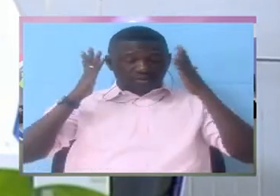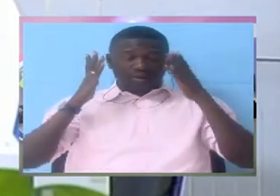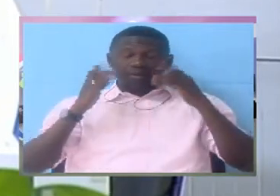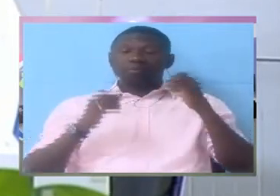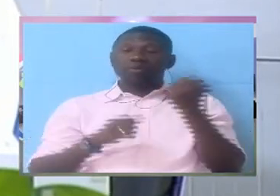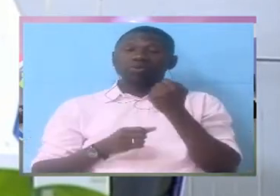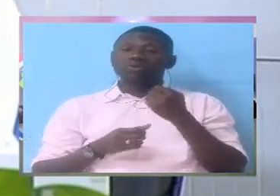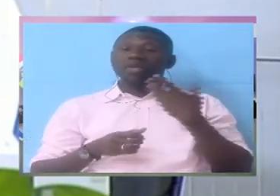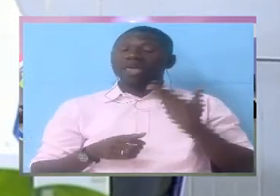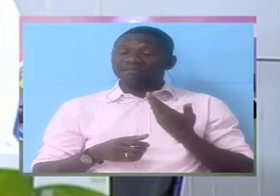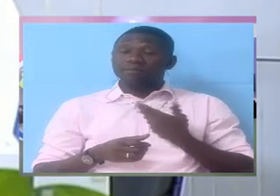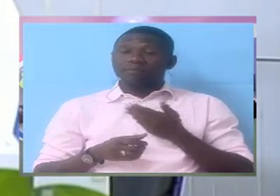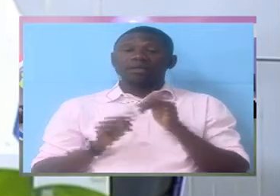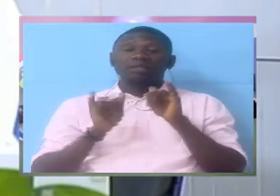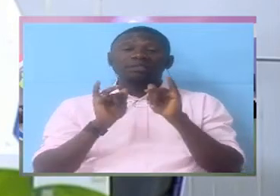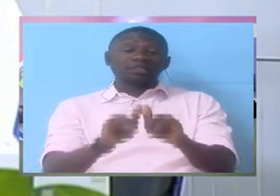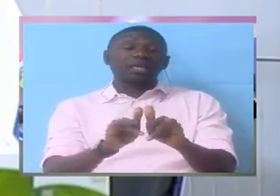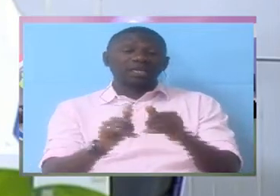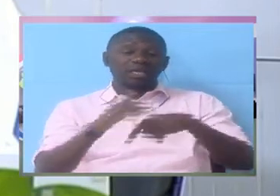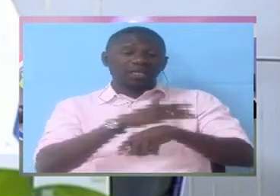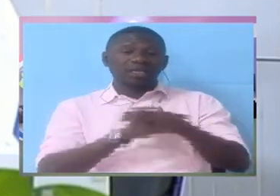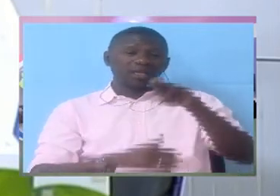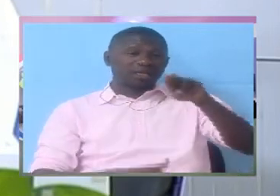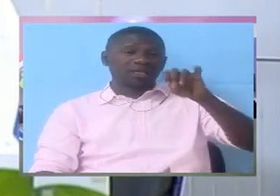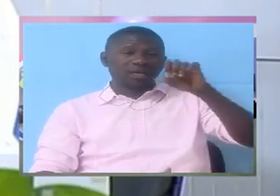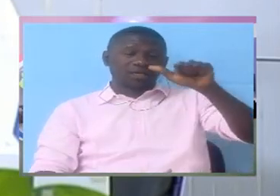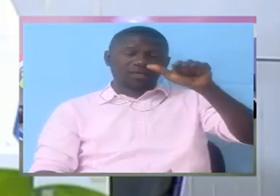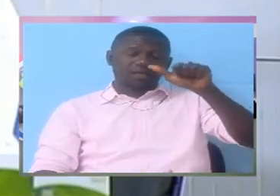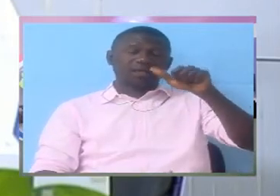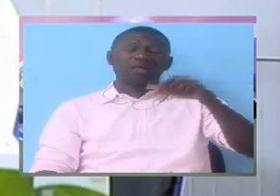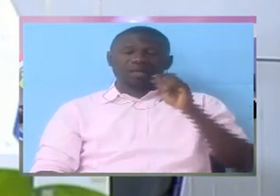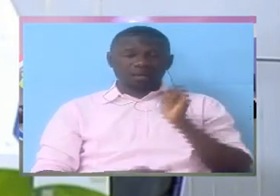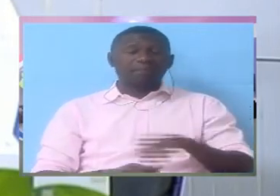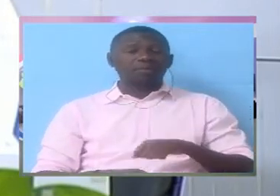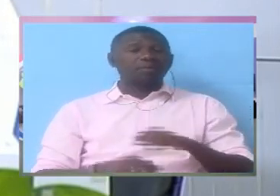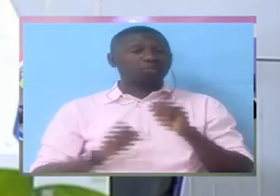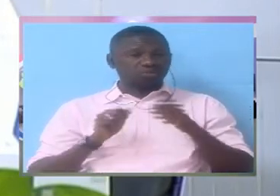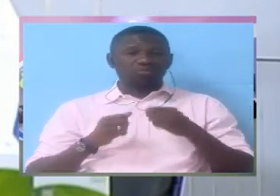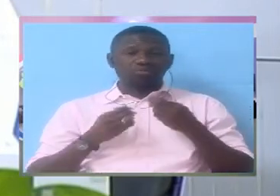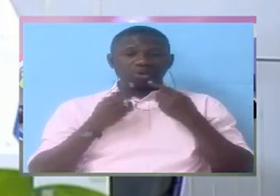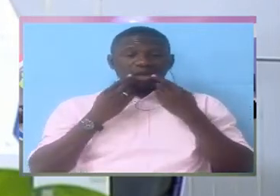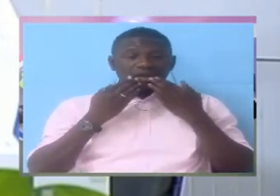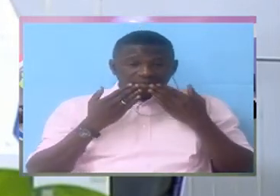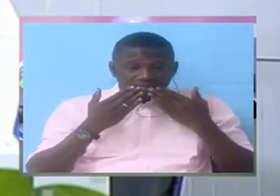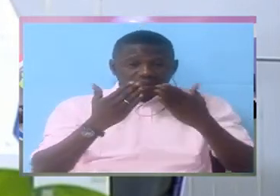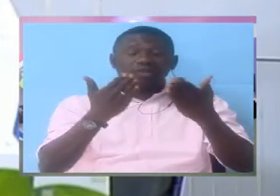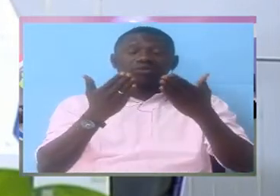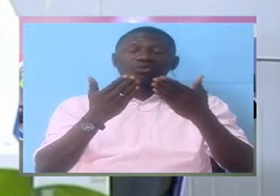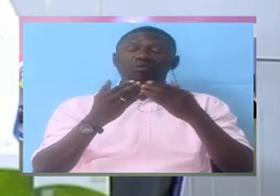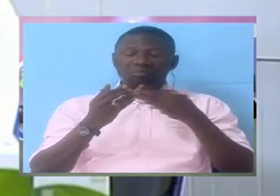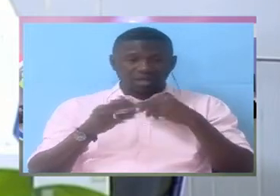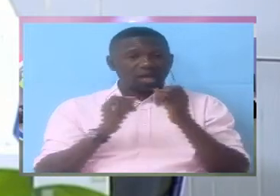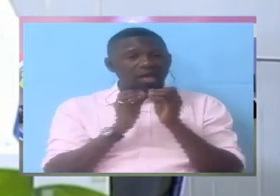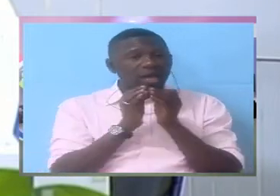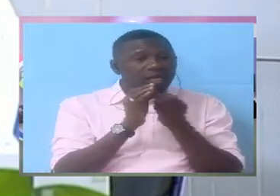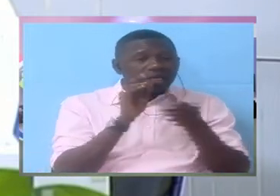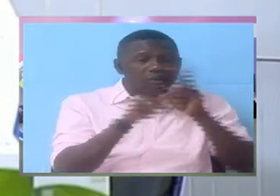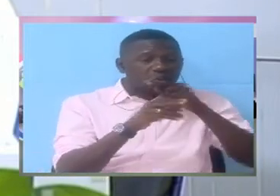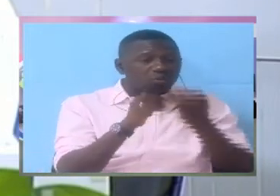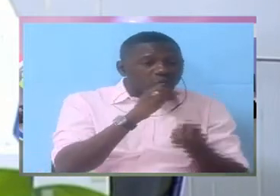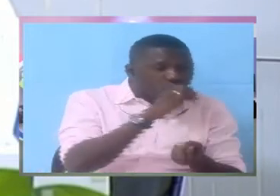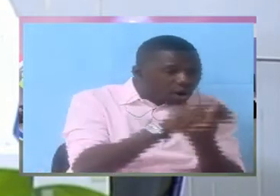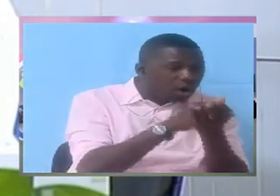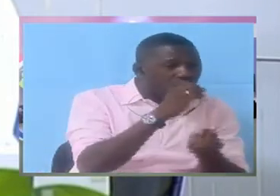perhaps there will be an information leakage. Katu ya mantoro lankani na la ko nintu tado ko bundala.